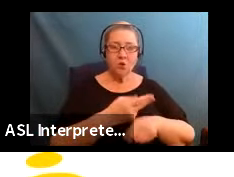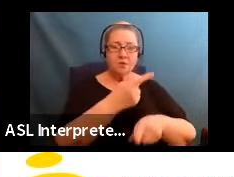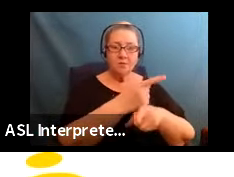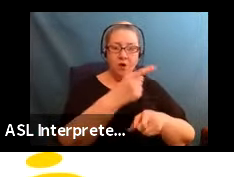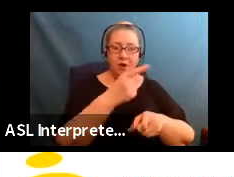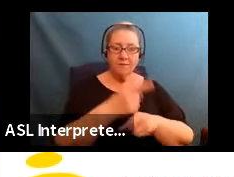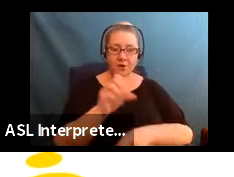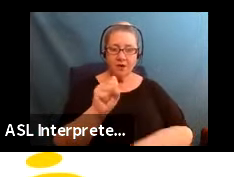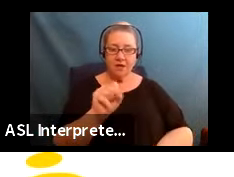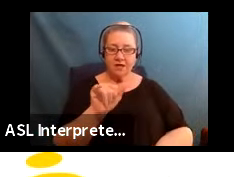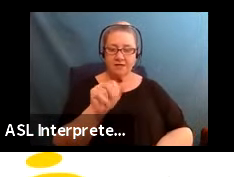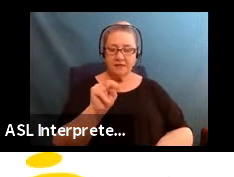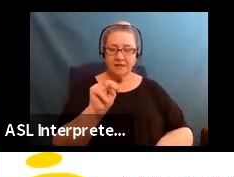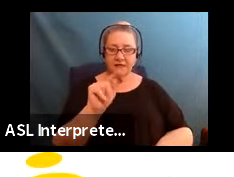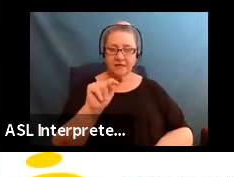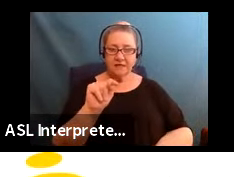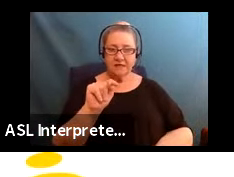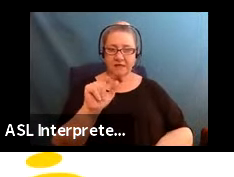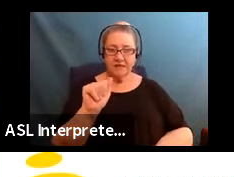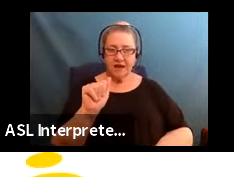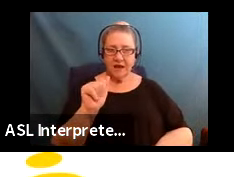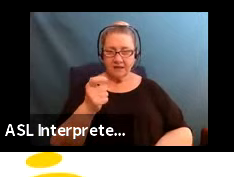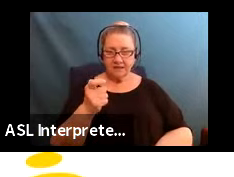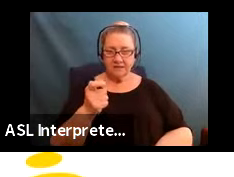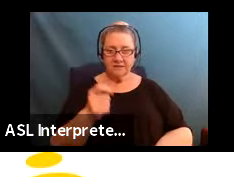syntax word is tomar la vacina.